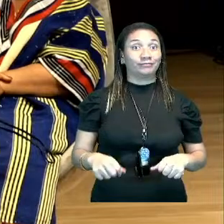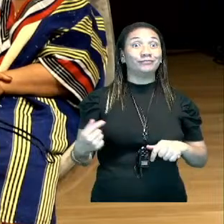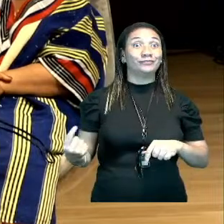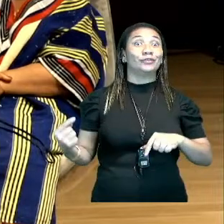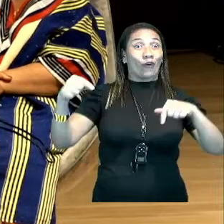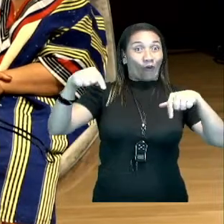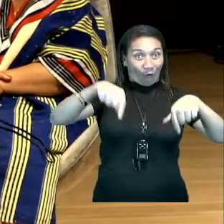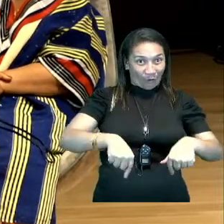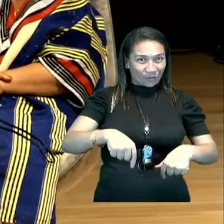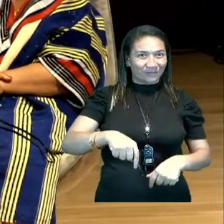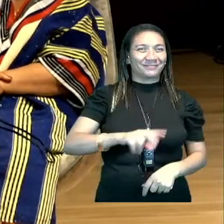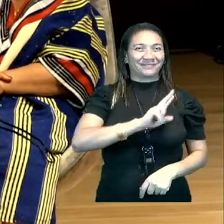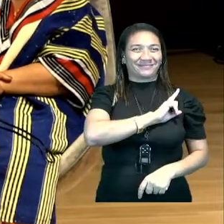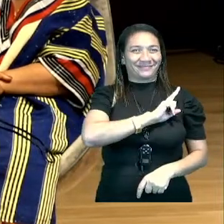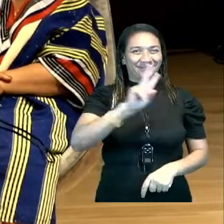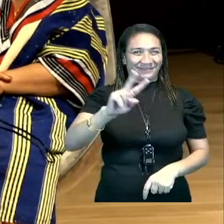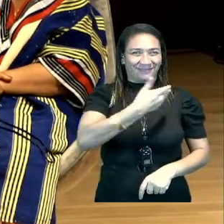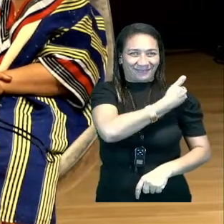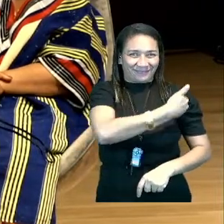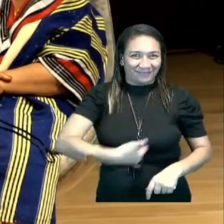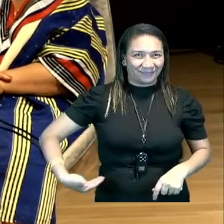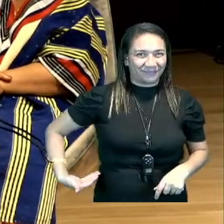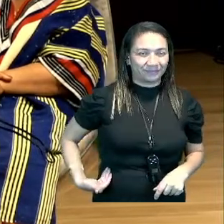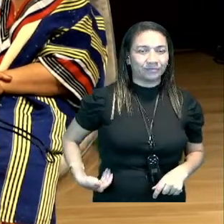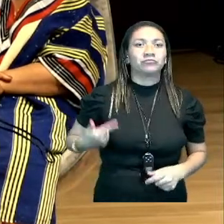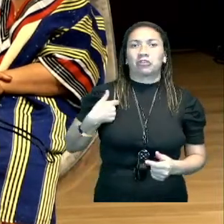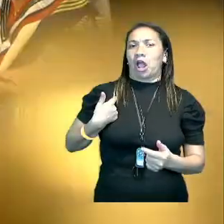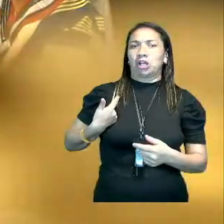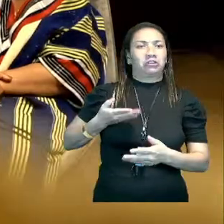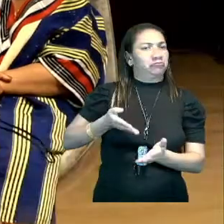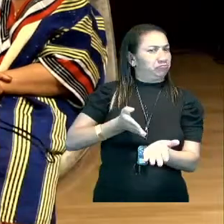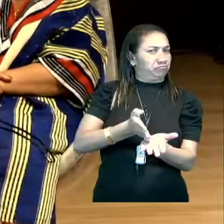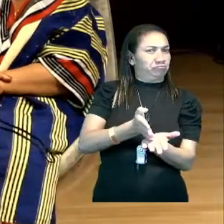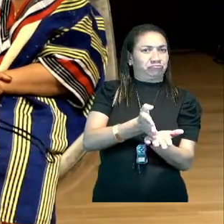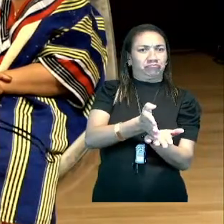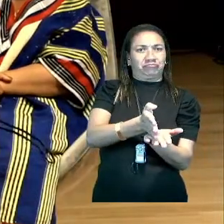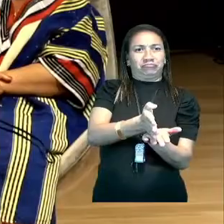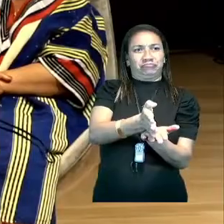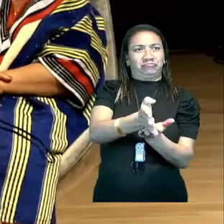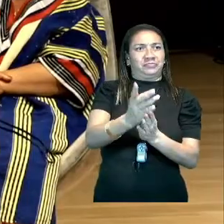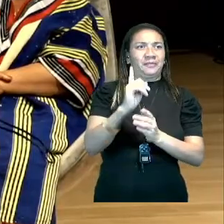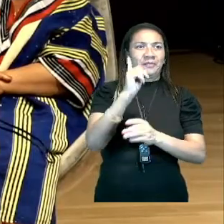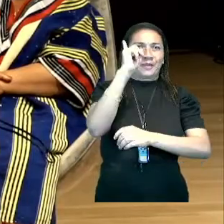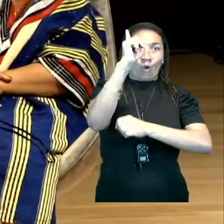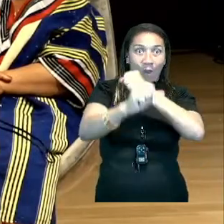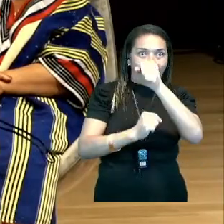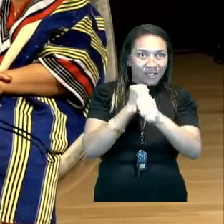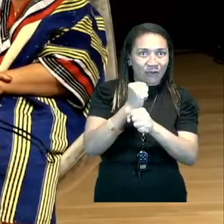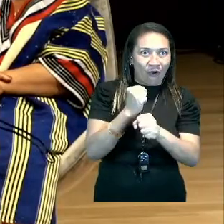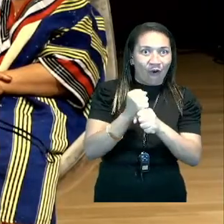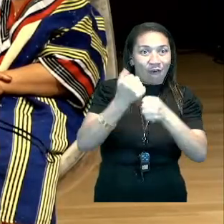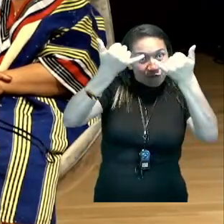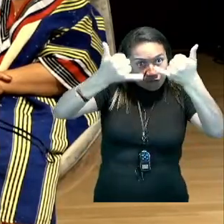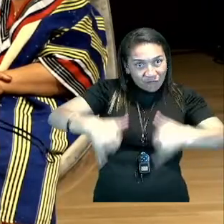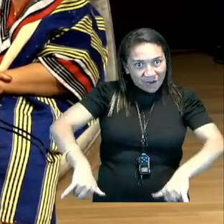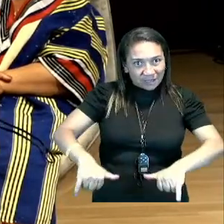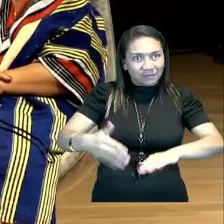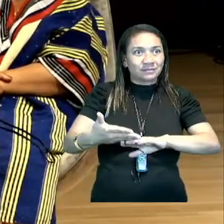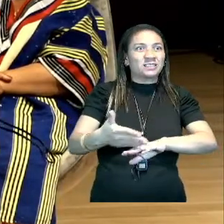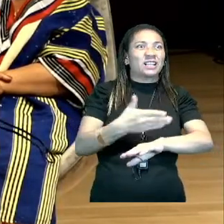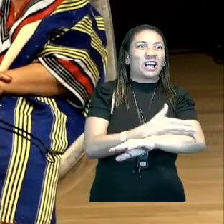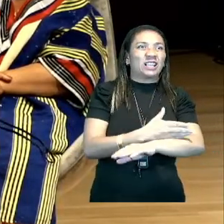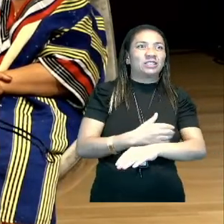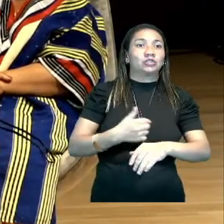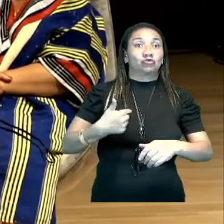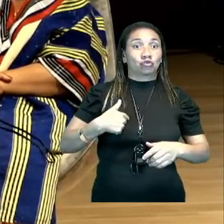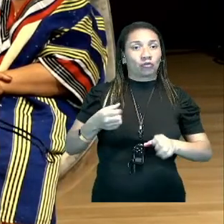So today, I'm here as your Vice President, and we continue to be here for this next year that we still